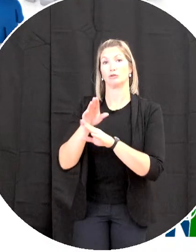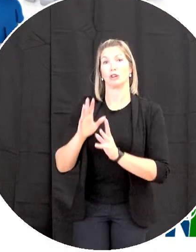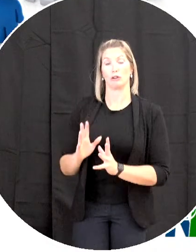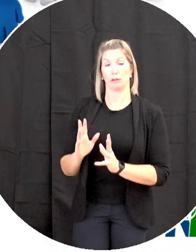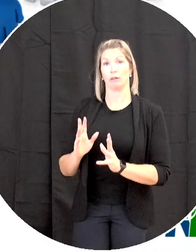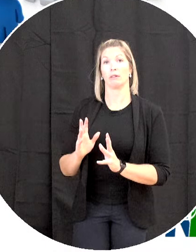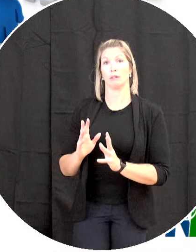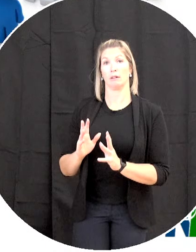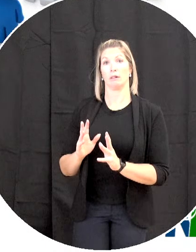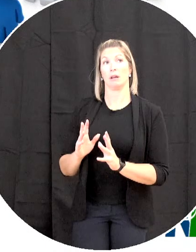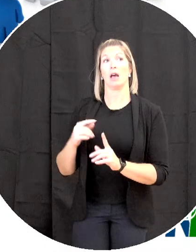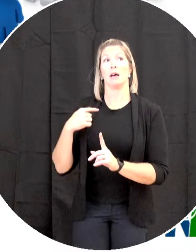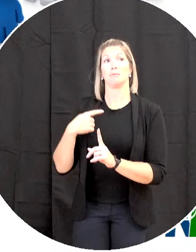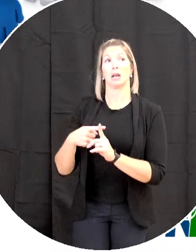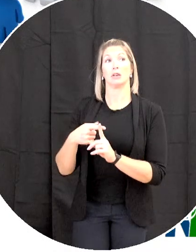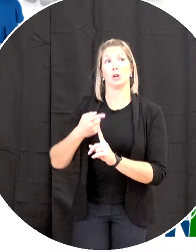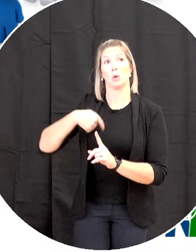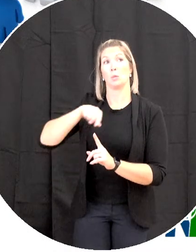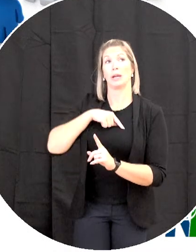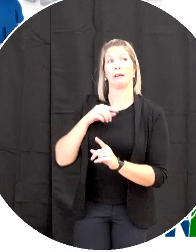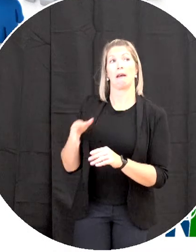we had already added to ourselves.